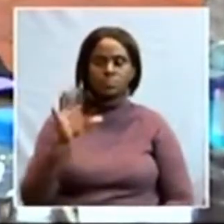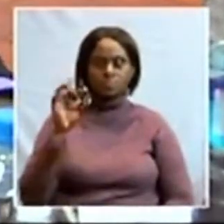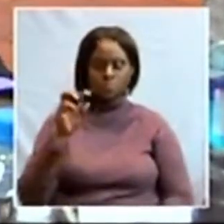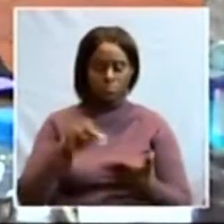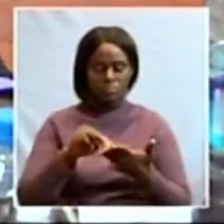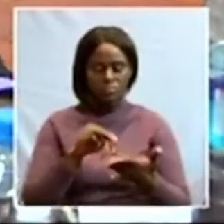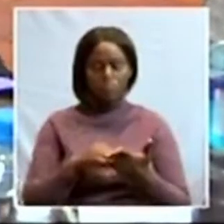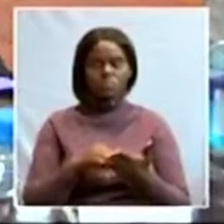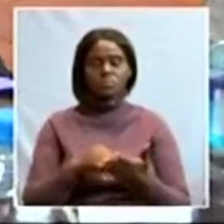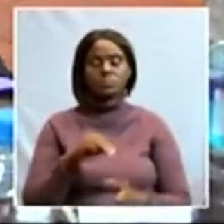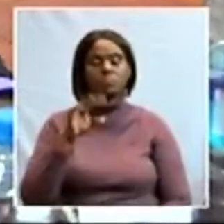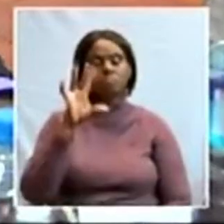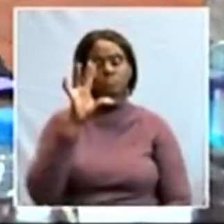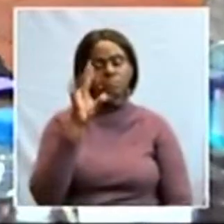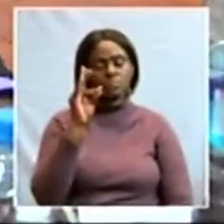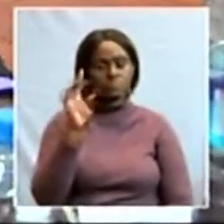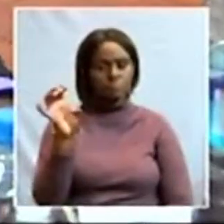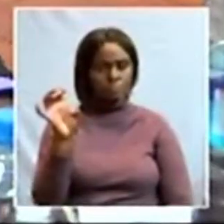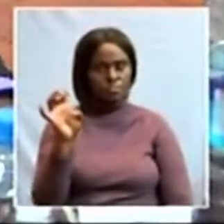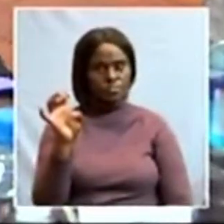million